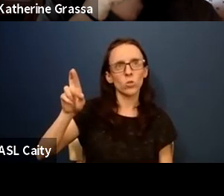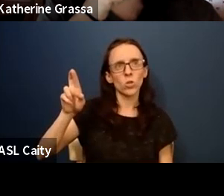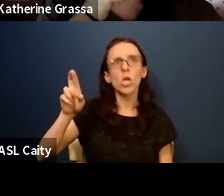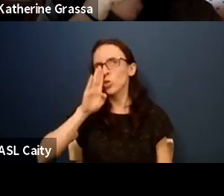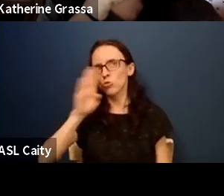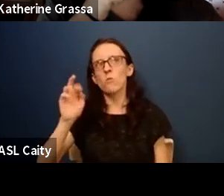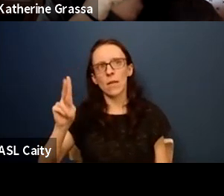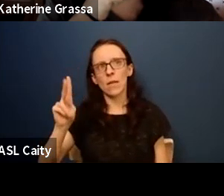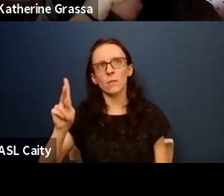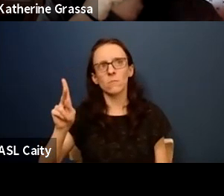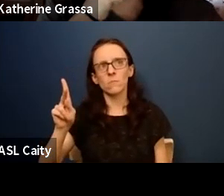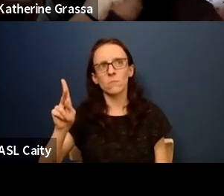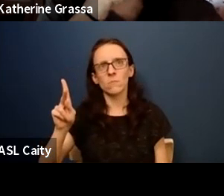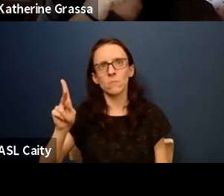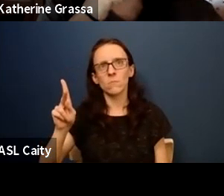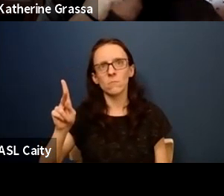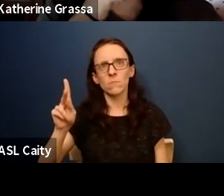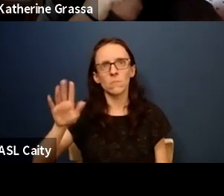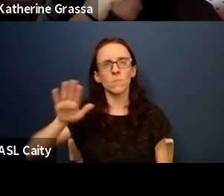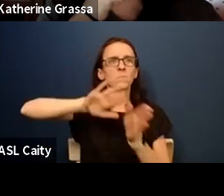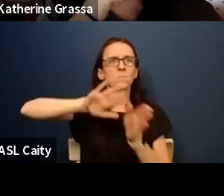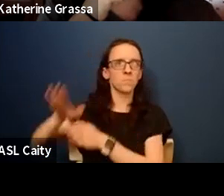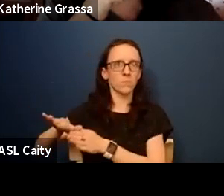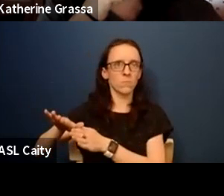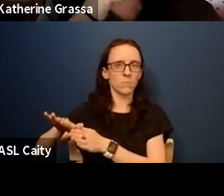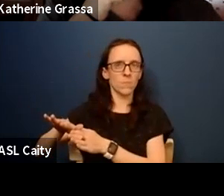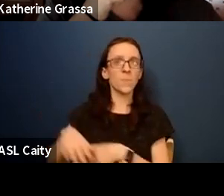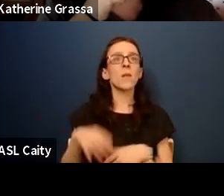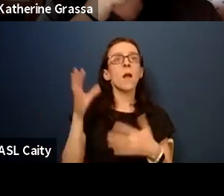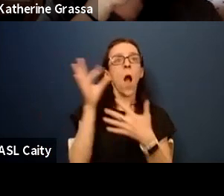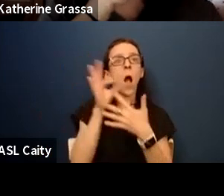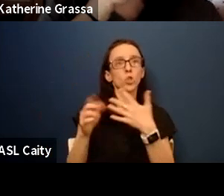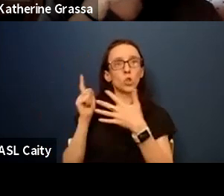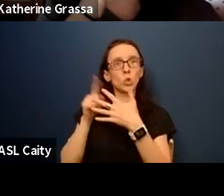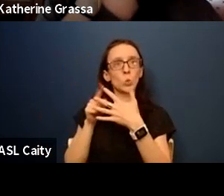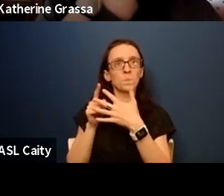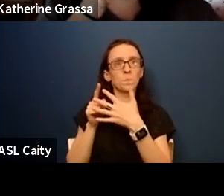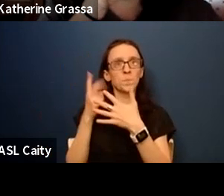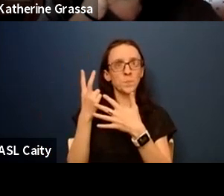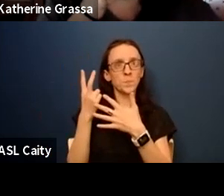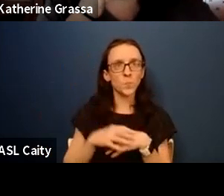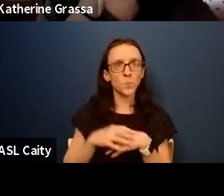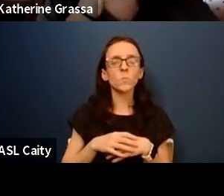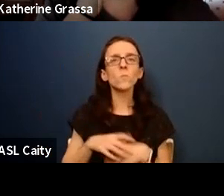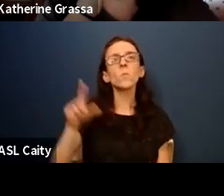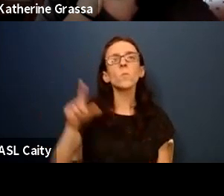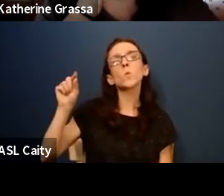rank. Right. Option one. Option two, 20%